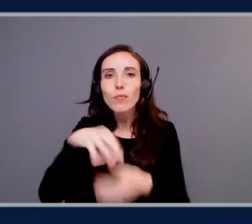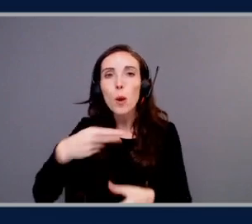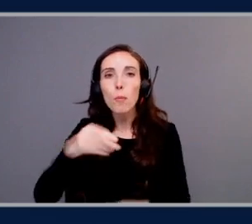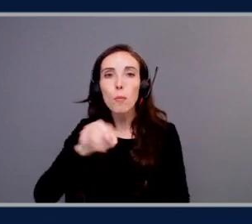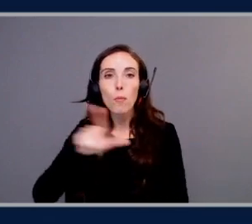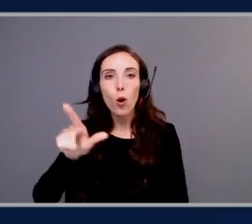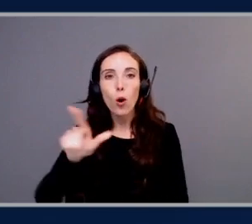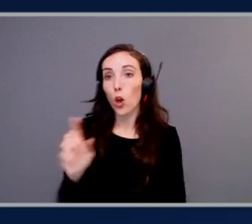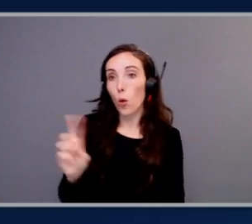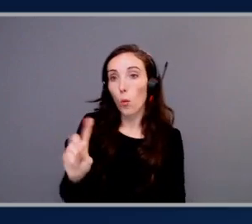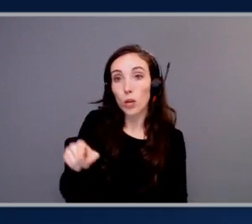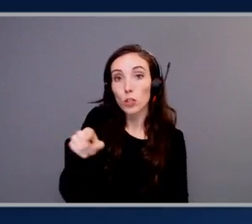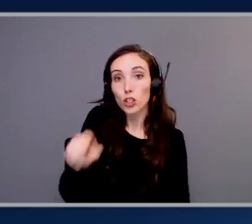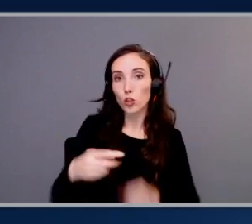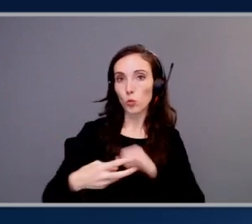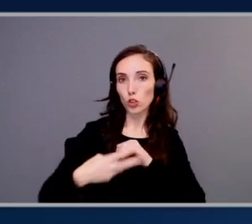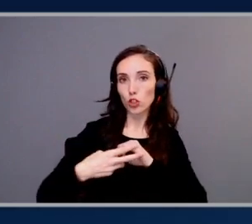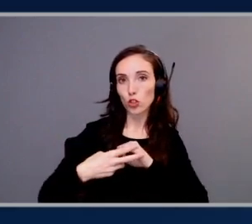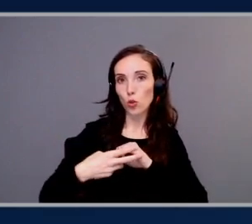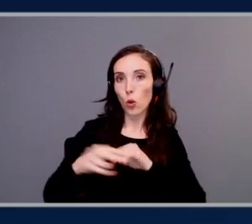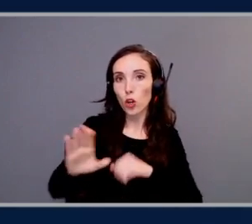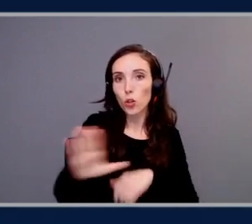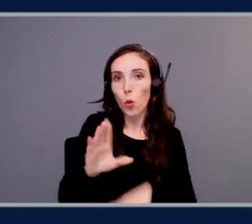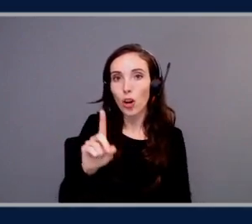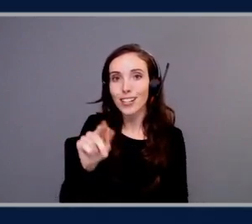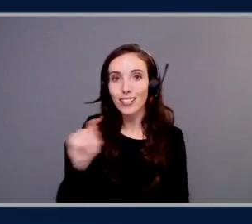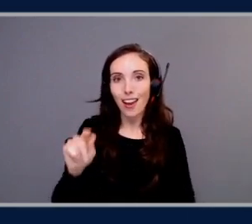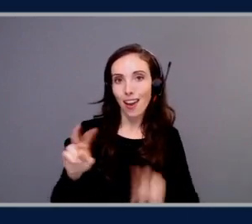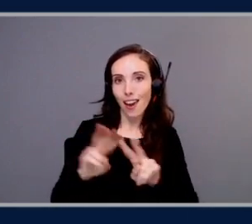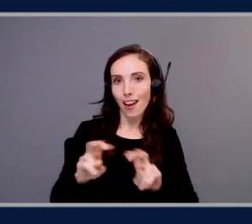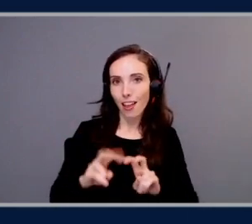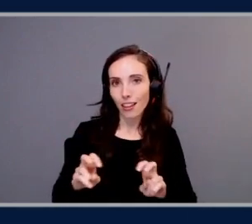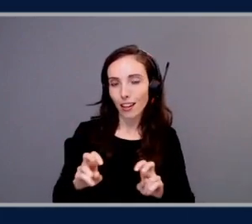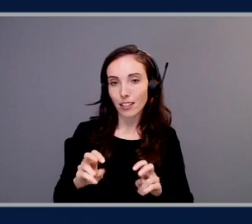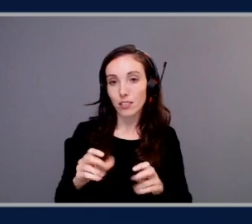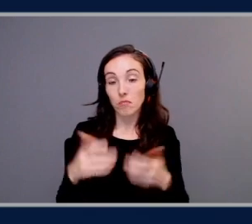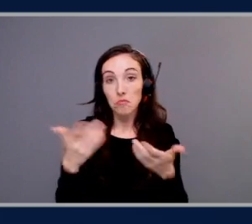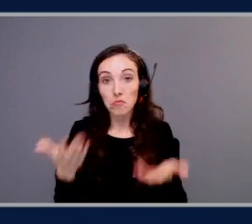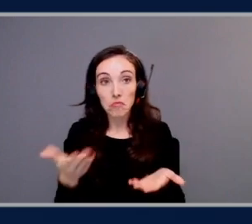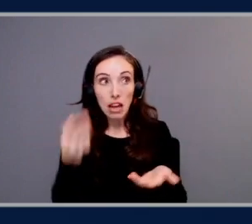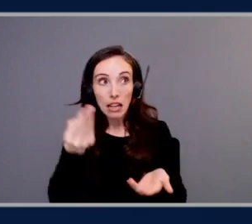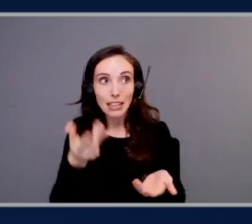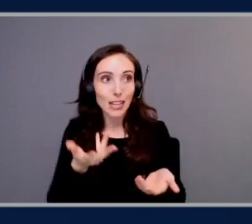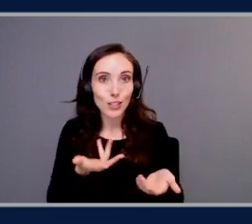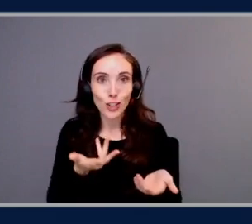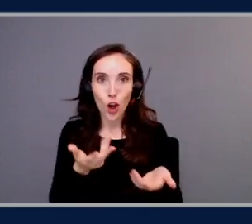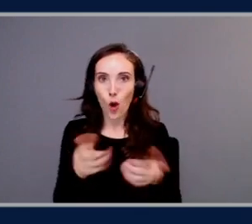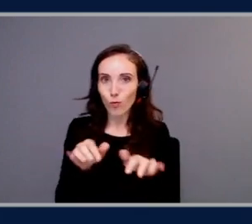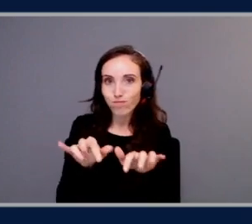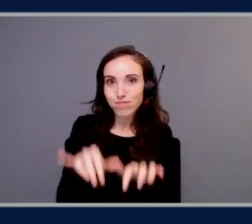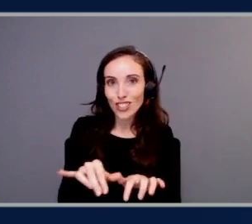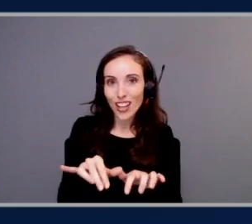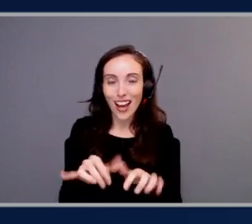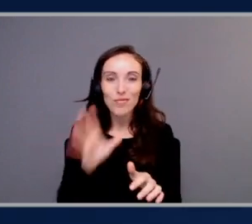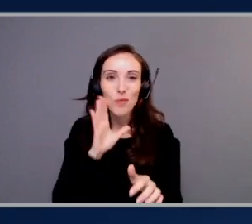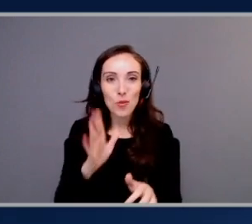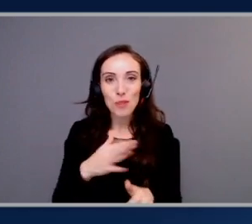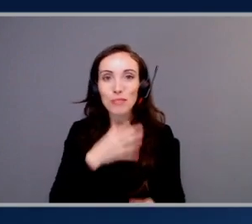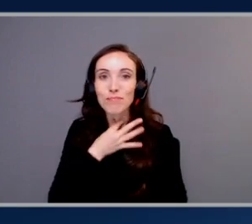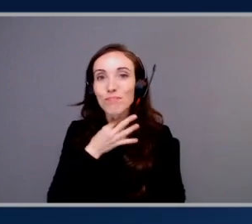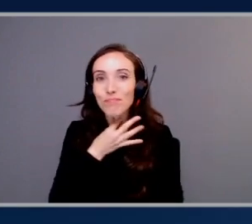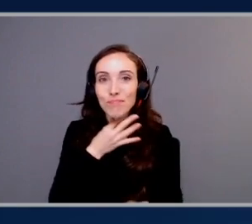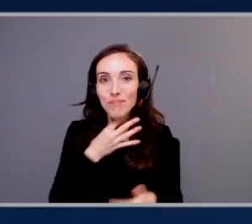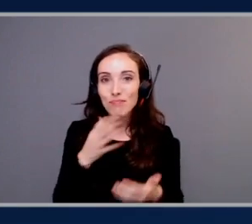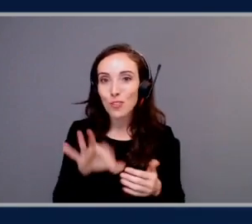store, or where do you store your data analytics data? And put it in the chat and let us know. And we'd be interested to find out. Absolutely.